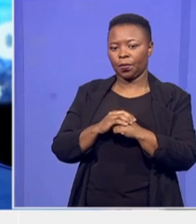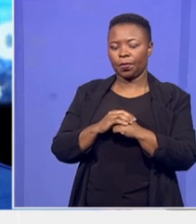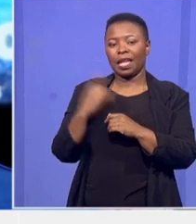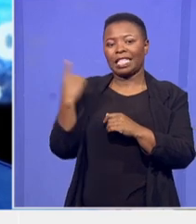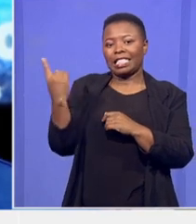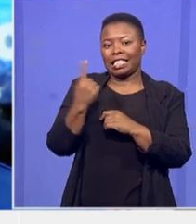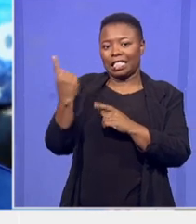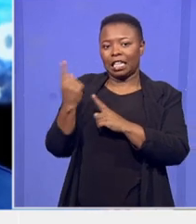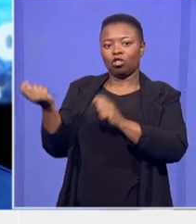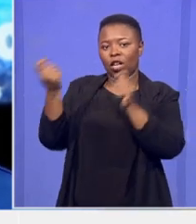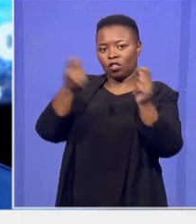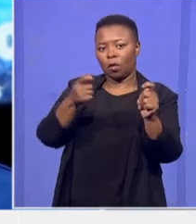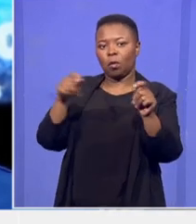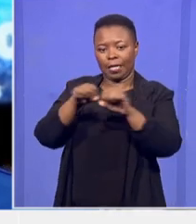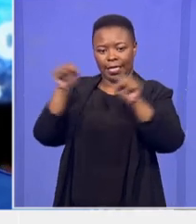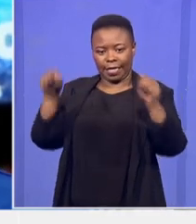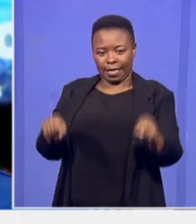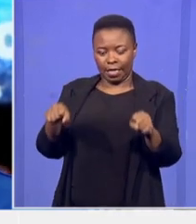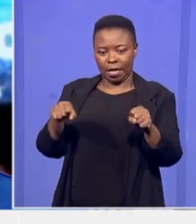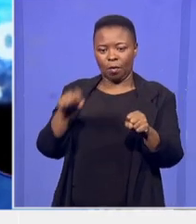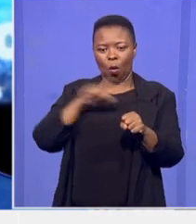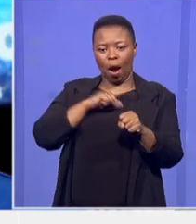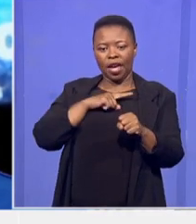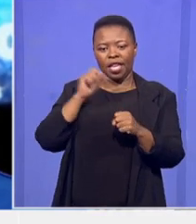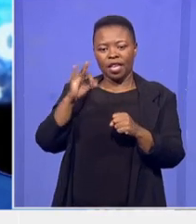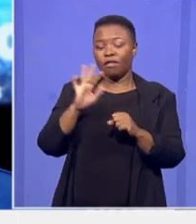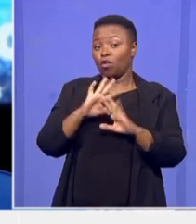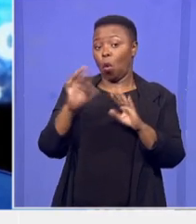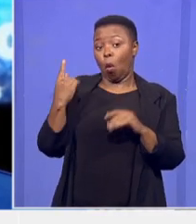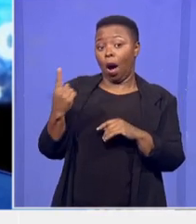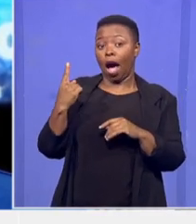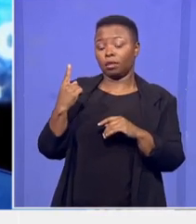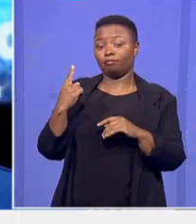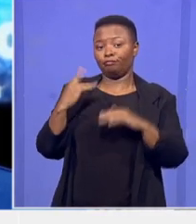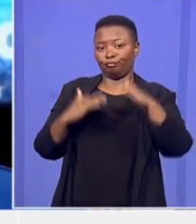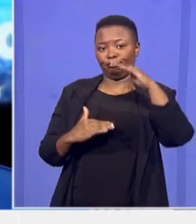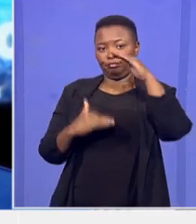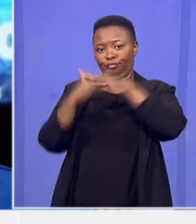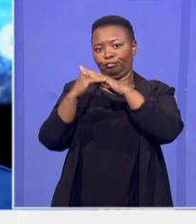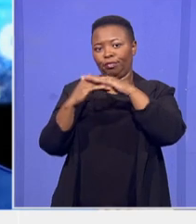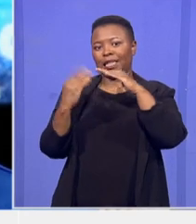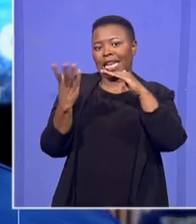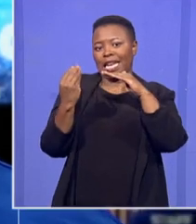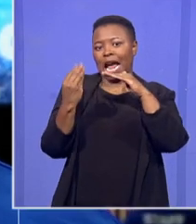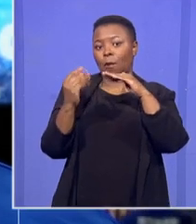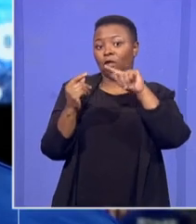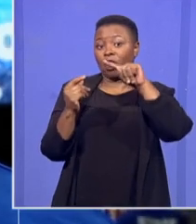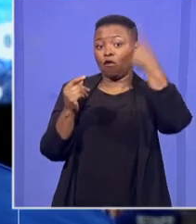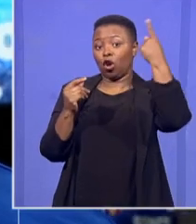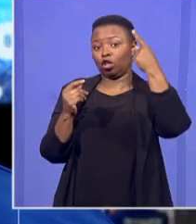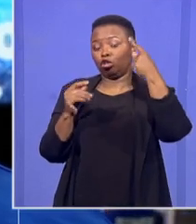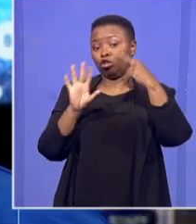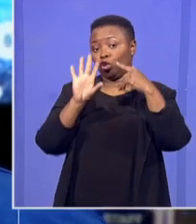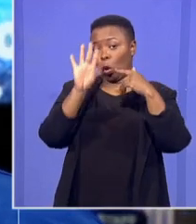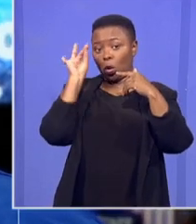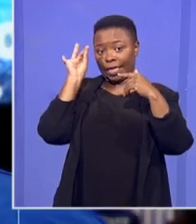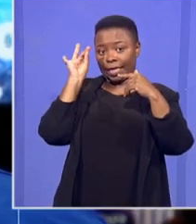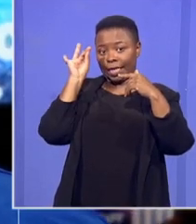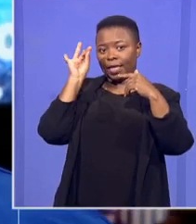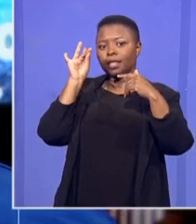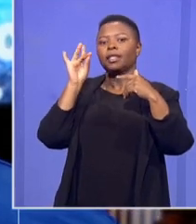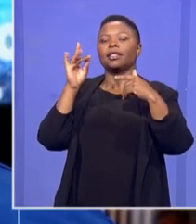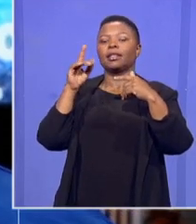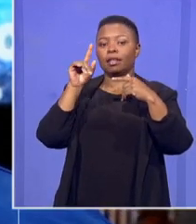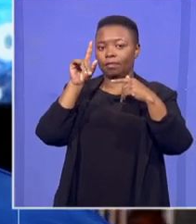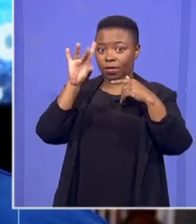which then, if nobody reaches a sufficient number of first choices to get them elected in the first